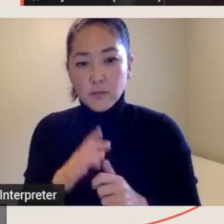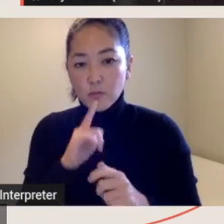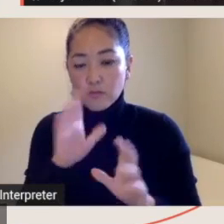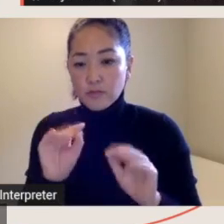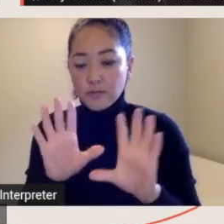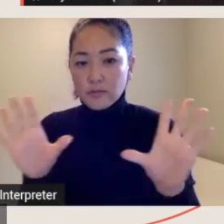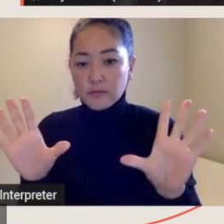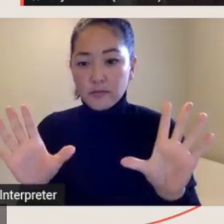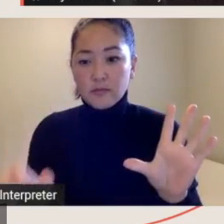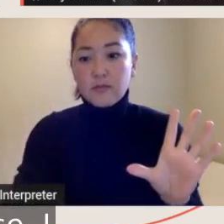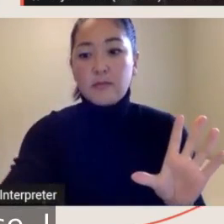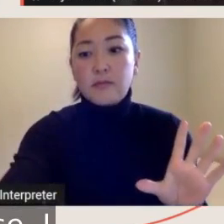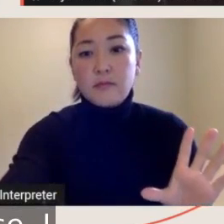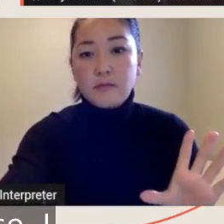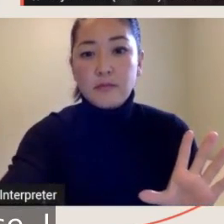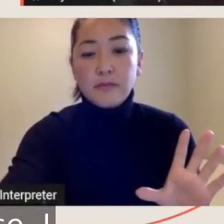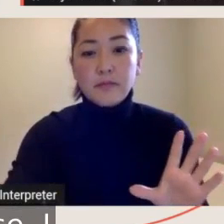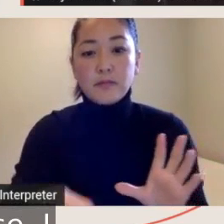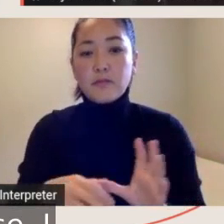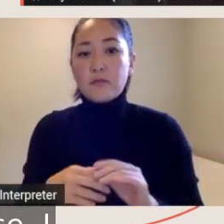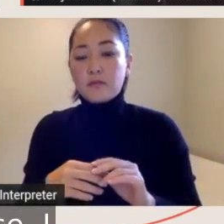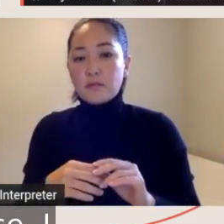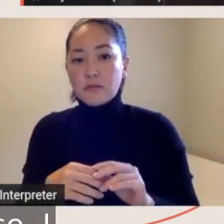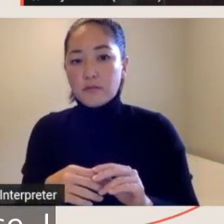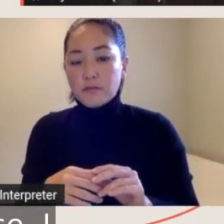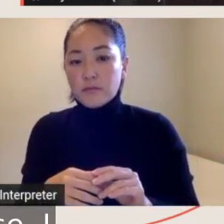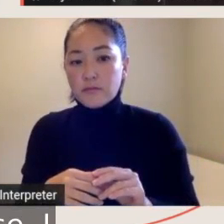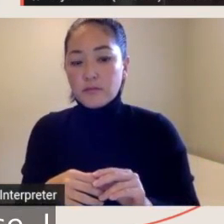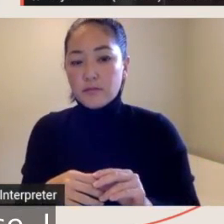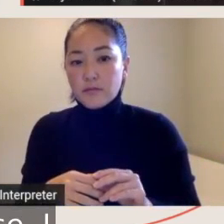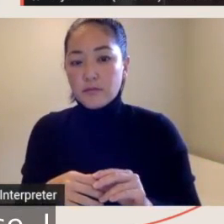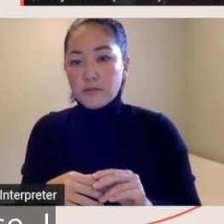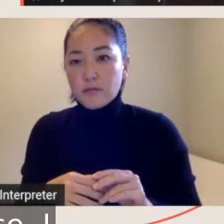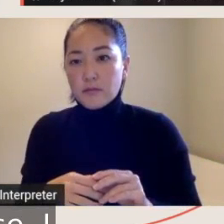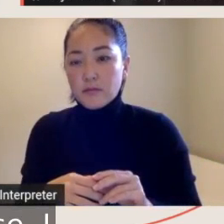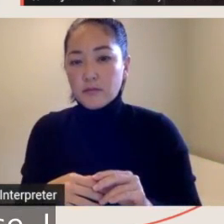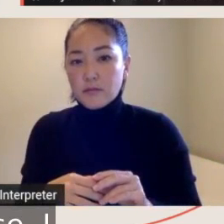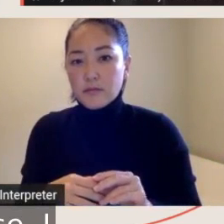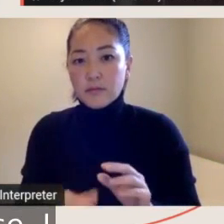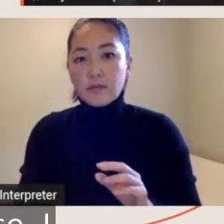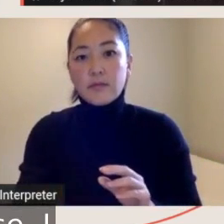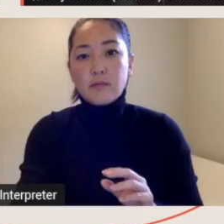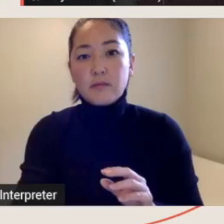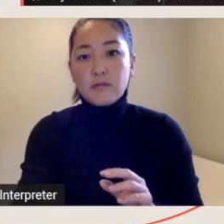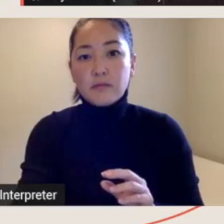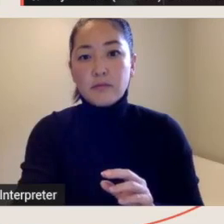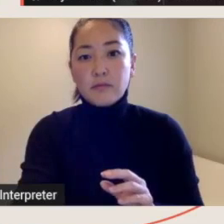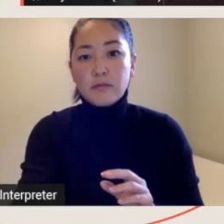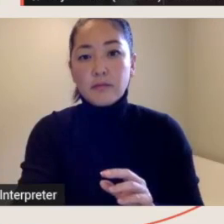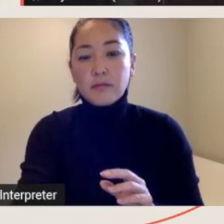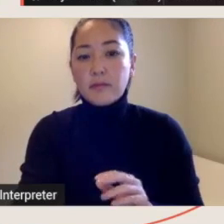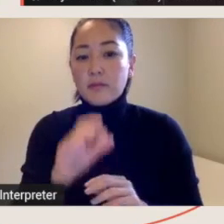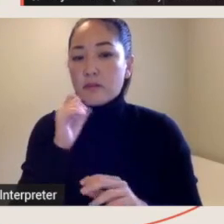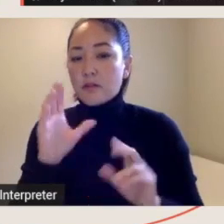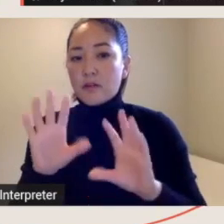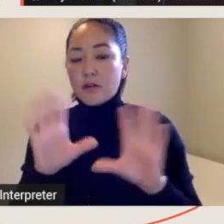It was quite evident from the beginning because it wasn't there